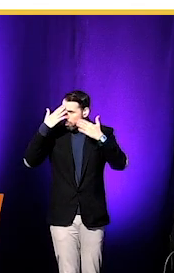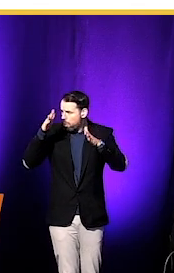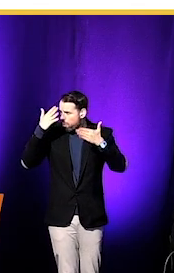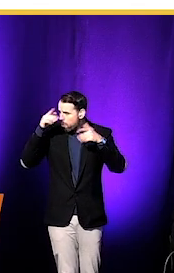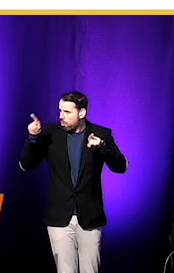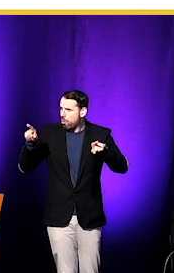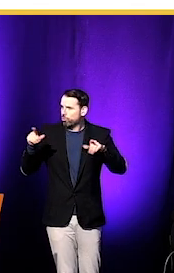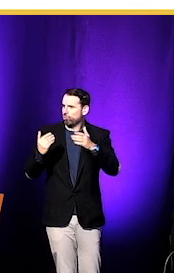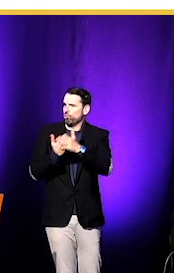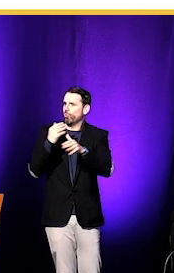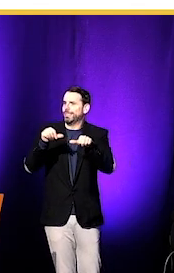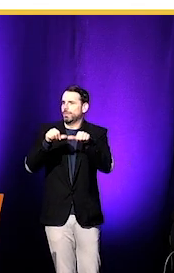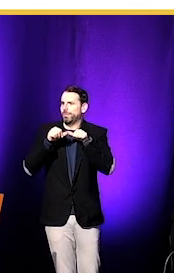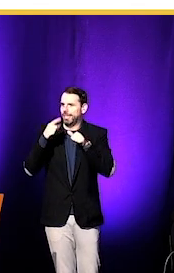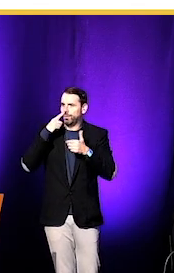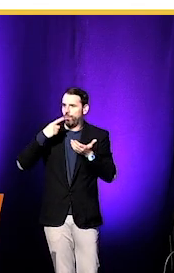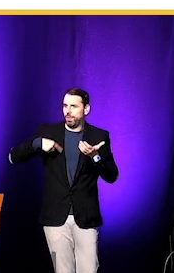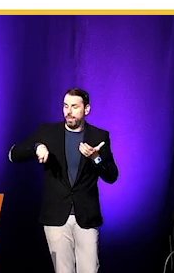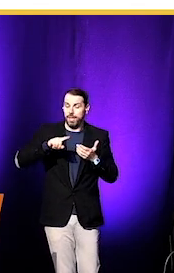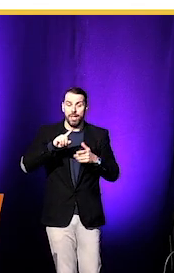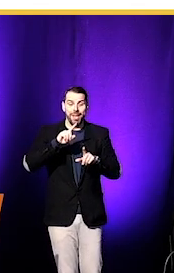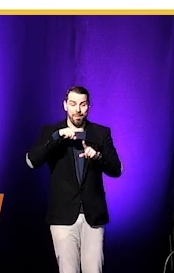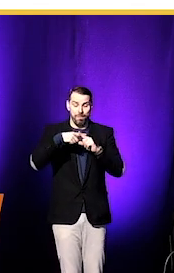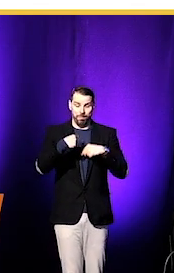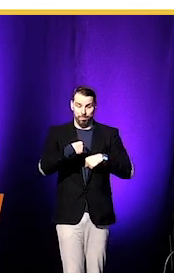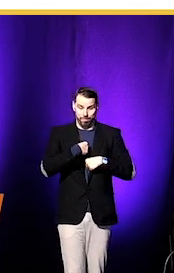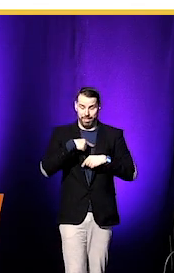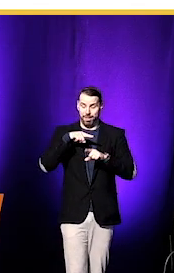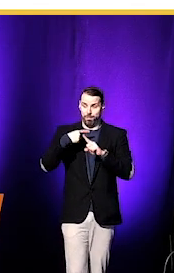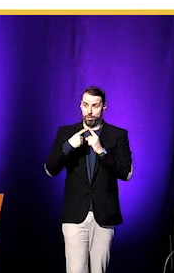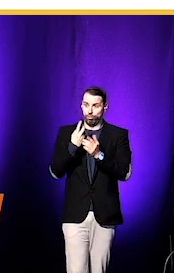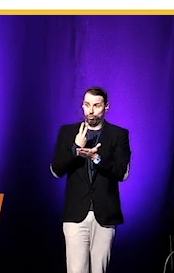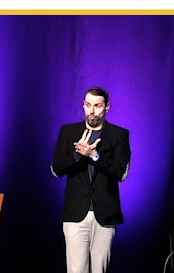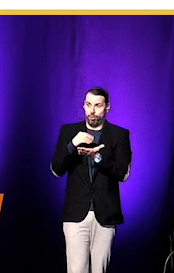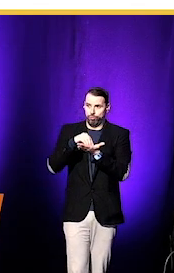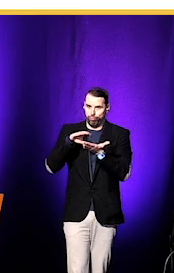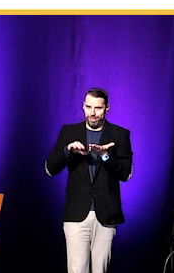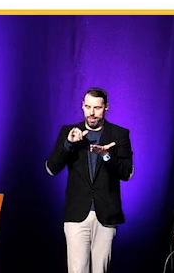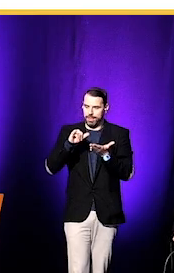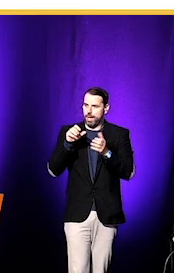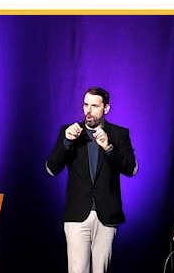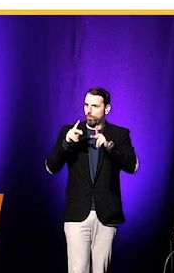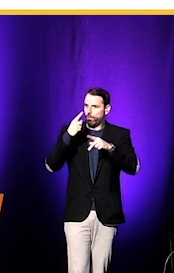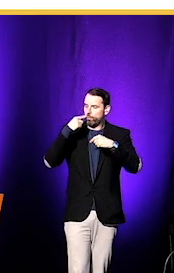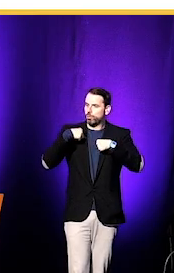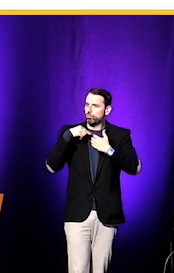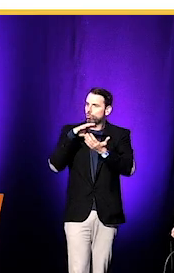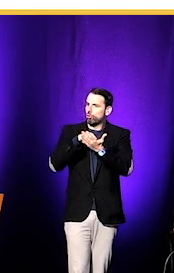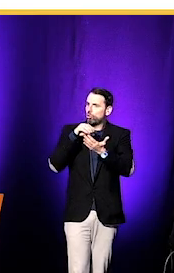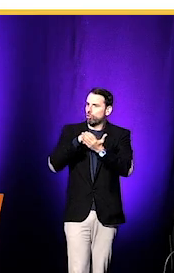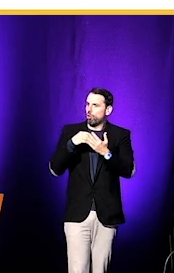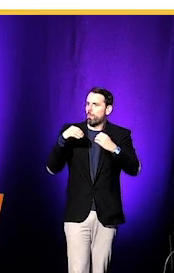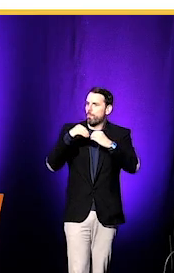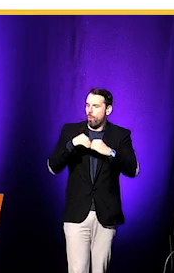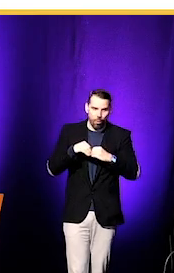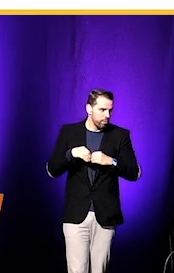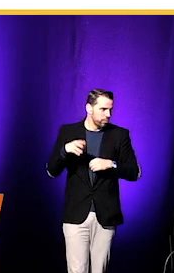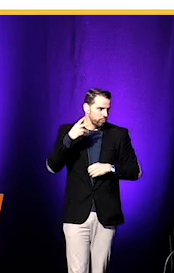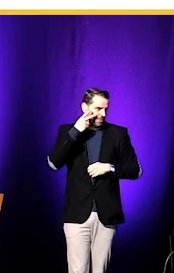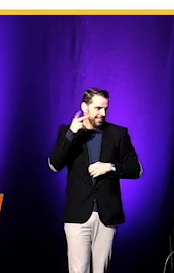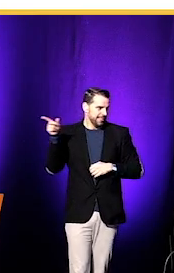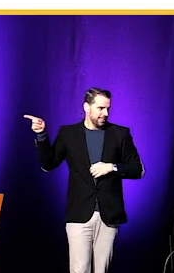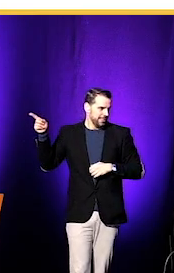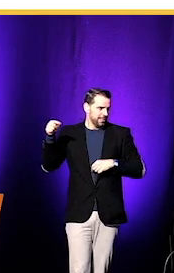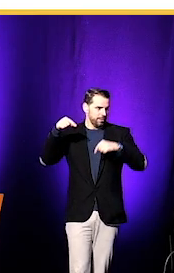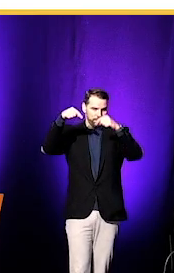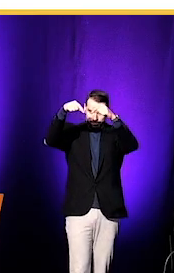to deep learning for myself and the graduate students with whom we work. You can see it traveling all the way down the map here. As we